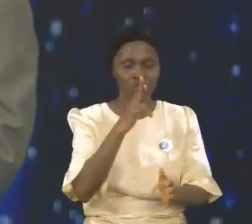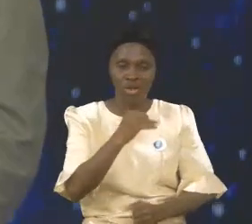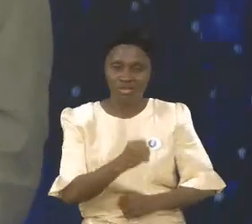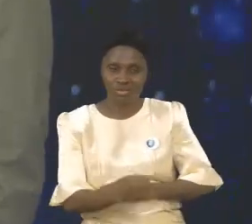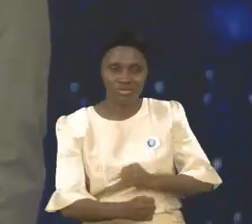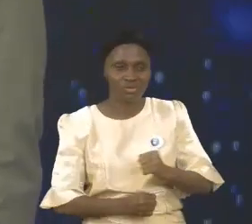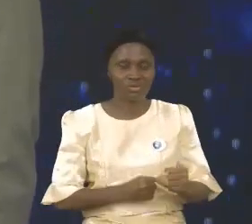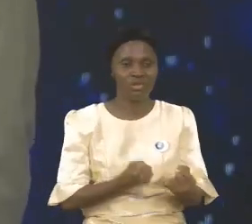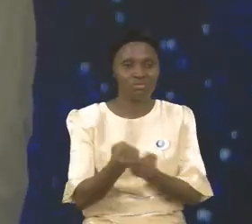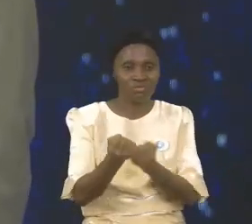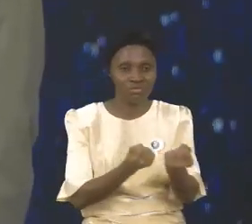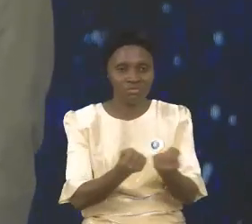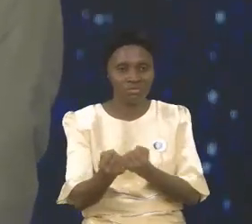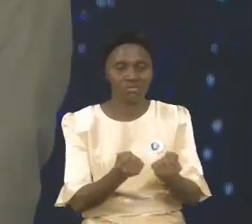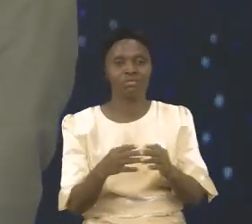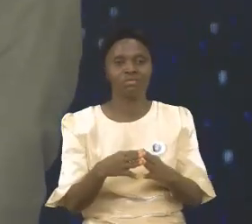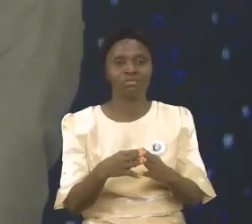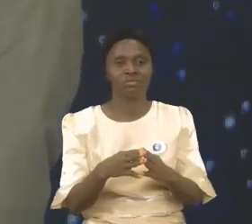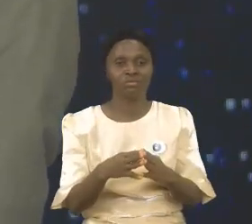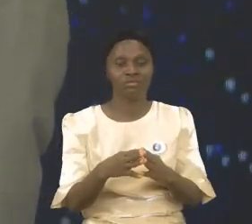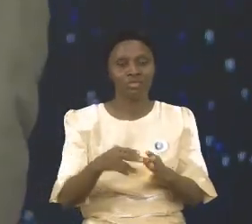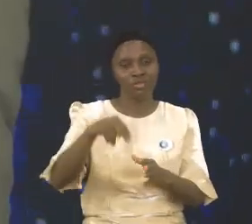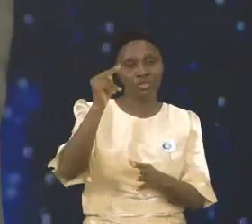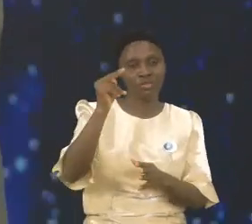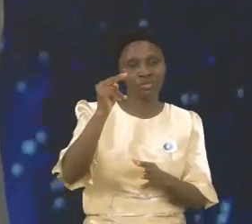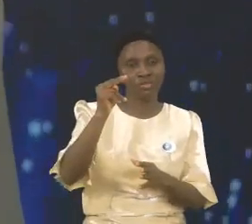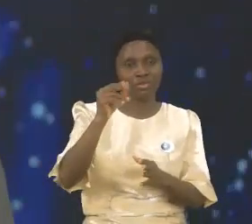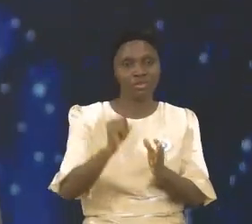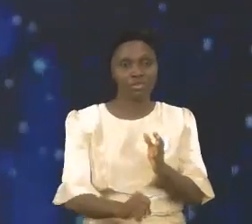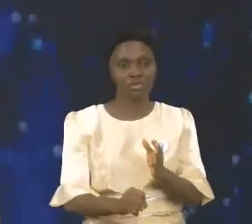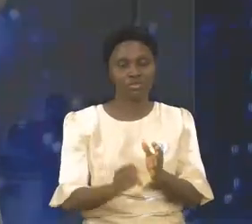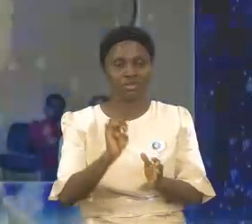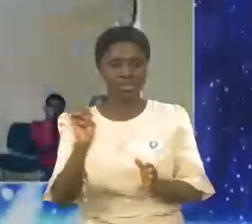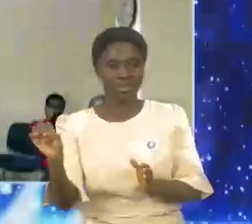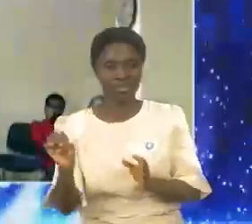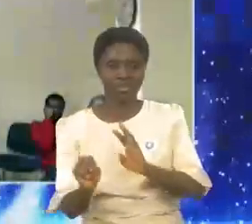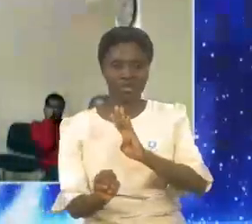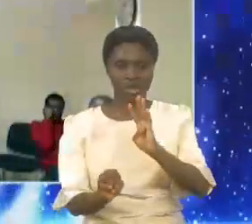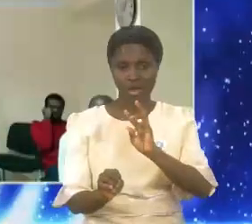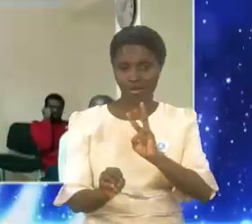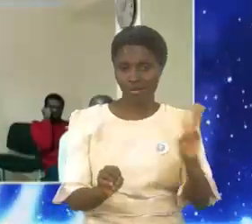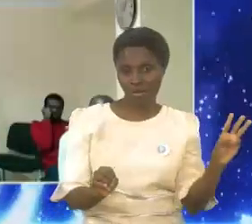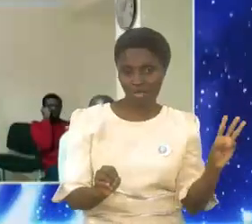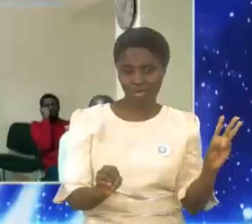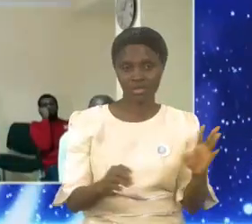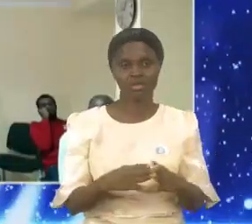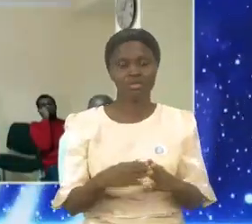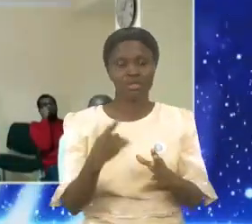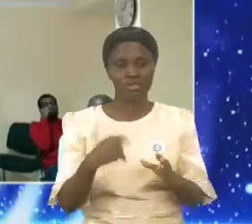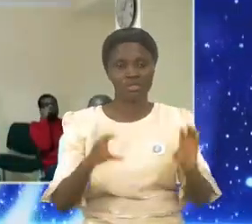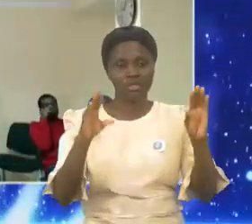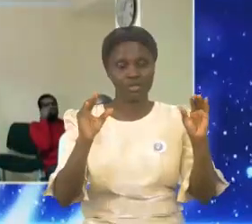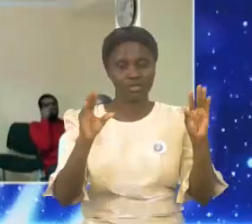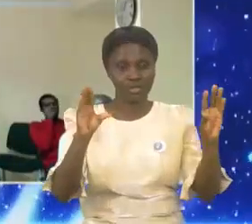conflict. North, south, east, west, the compass on